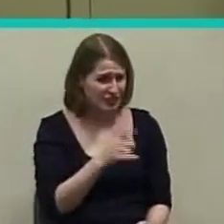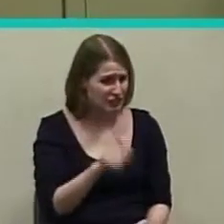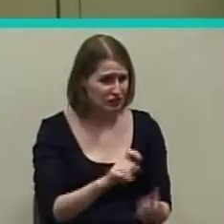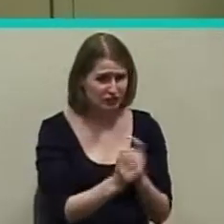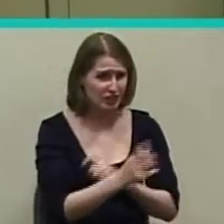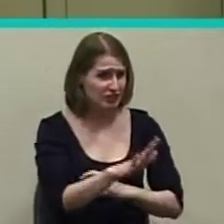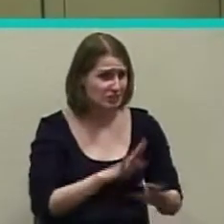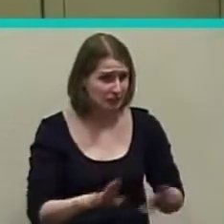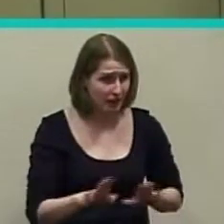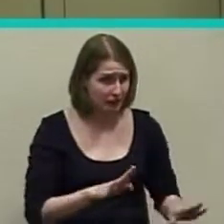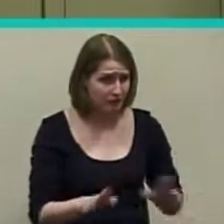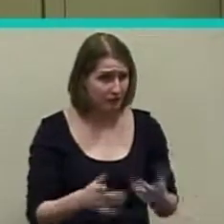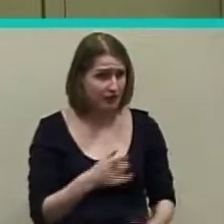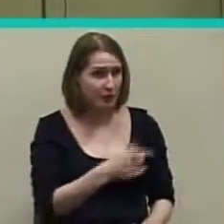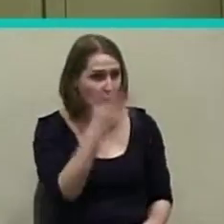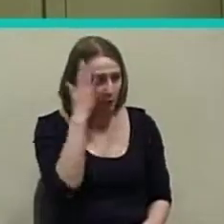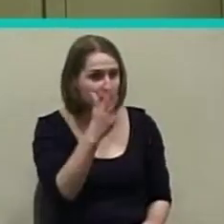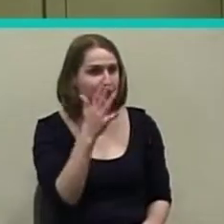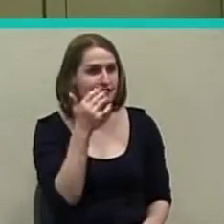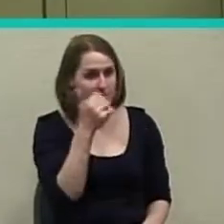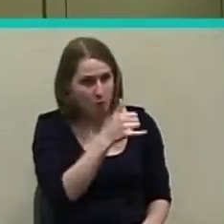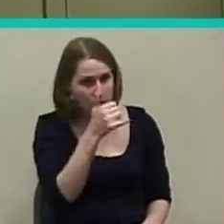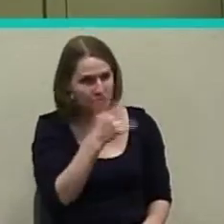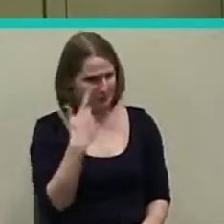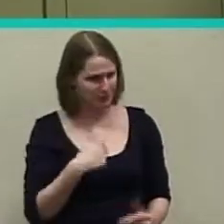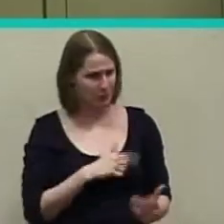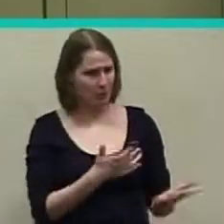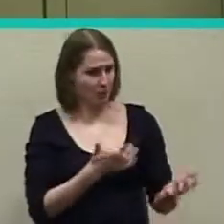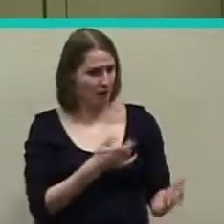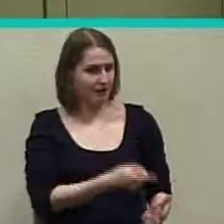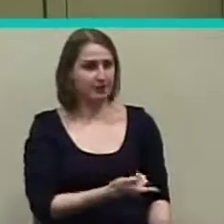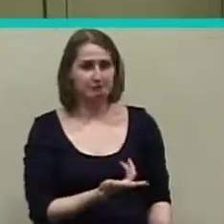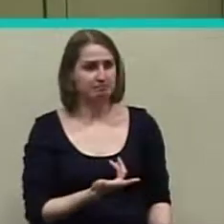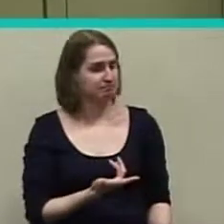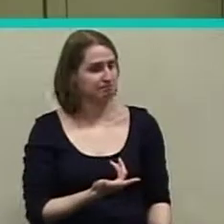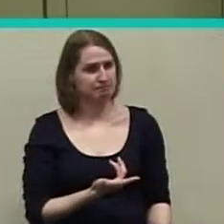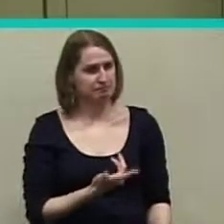He would be foolish to just change because we want him to.